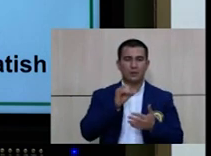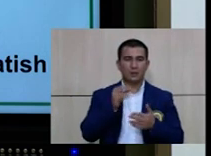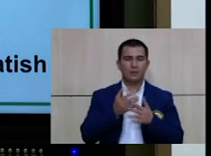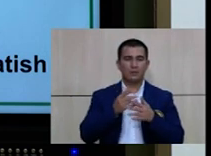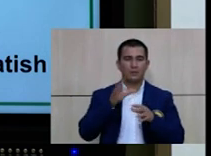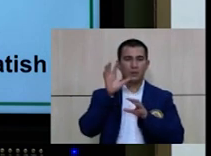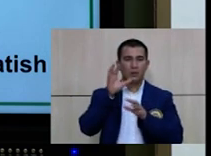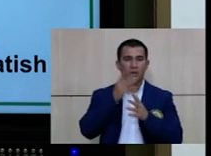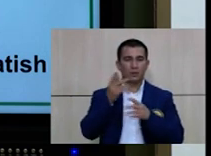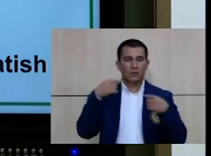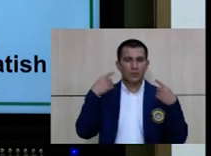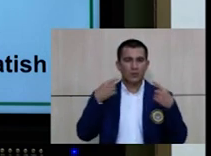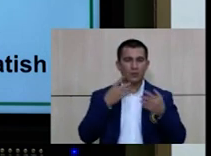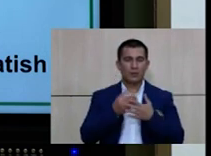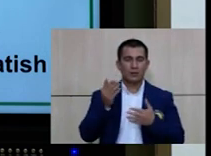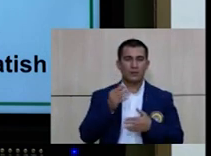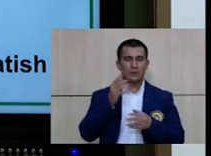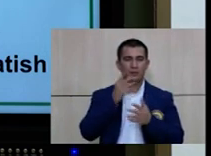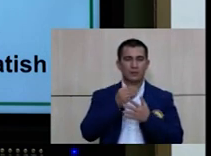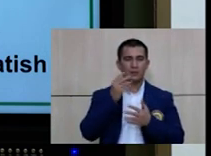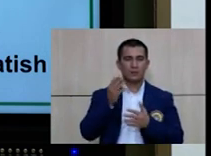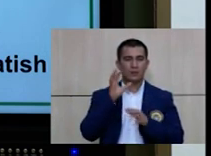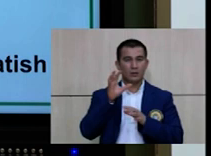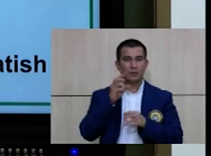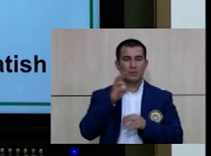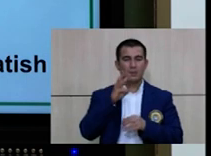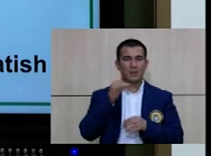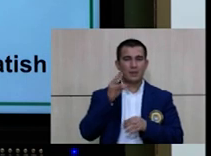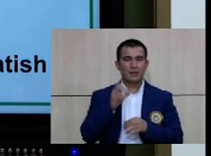qo'yi, Hindiston maynasi kabi